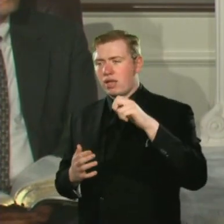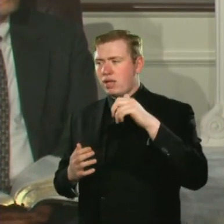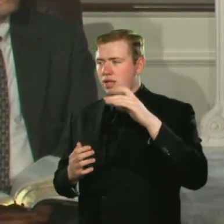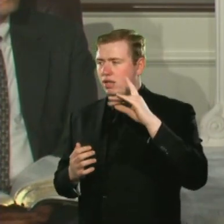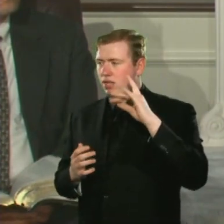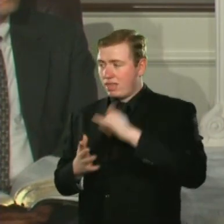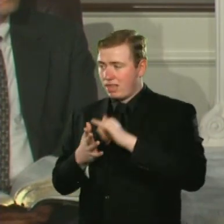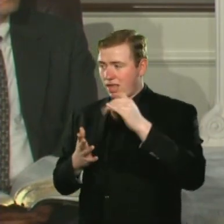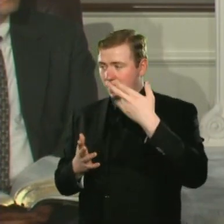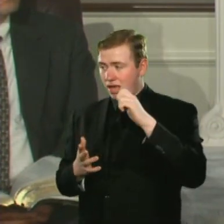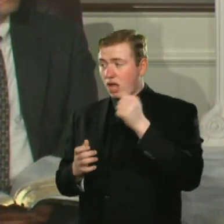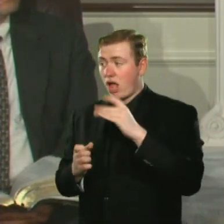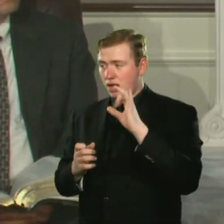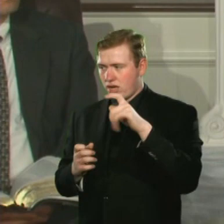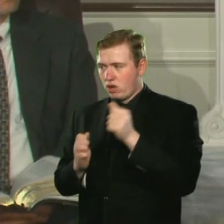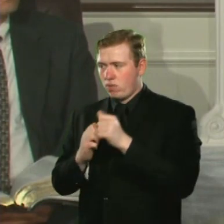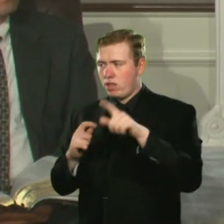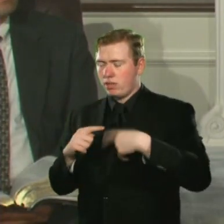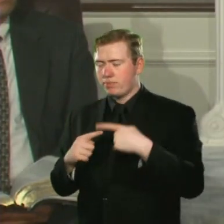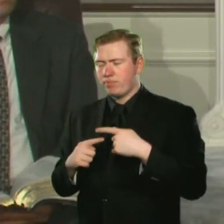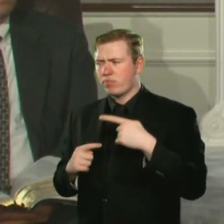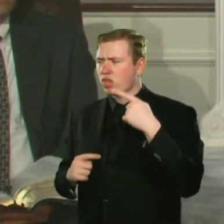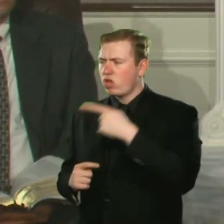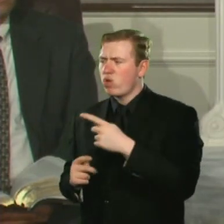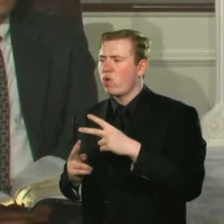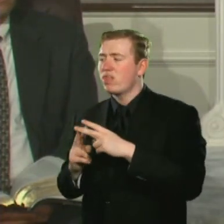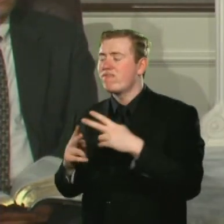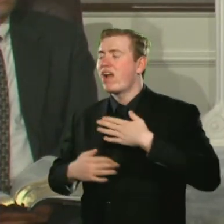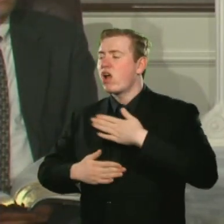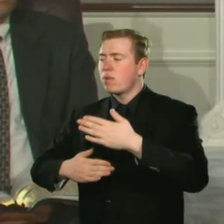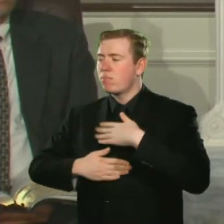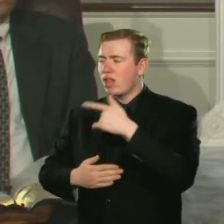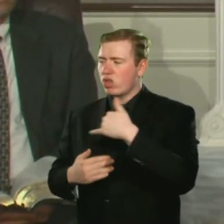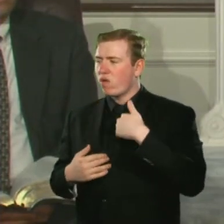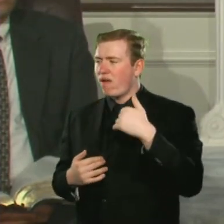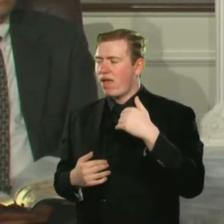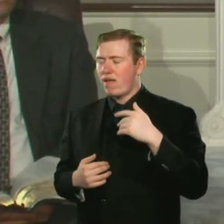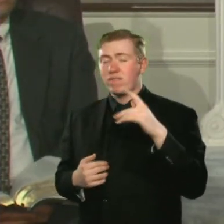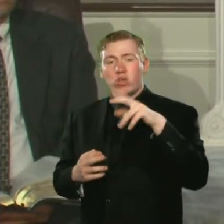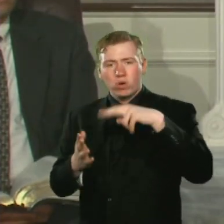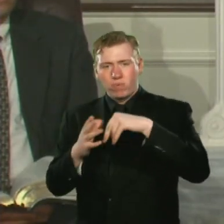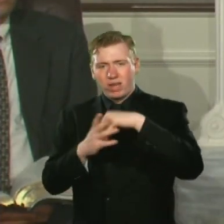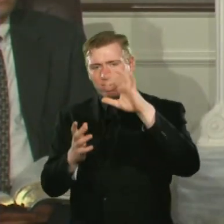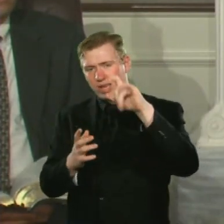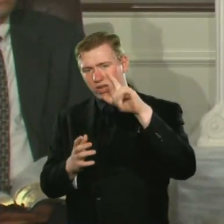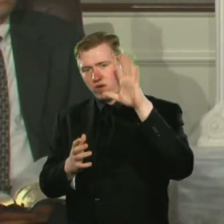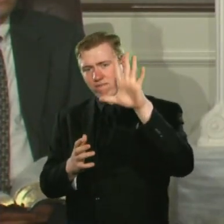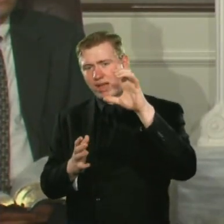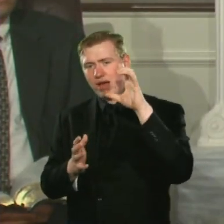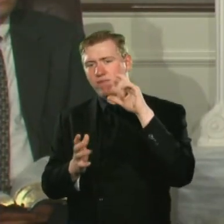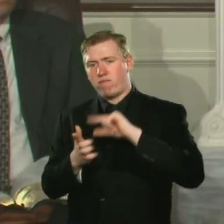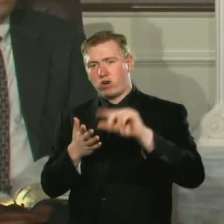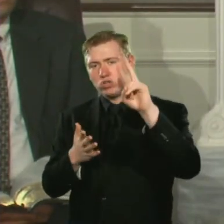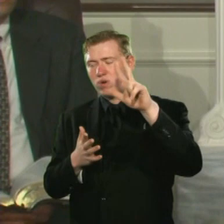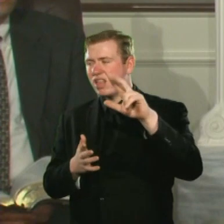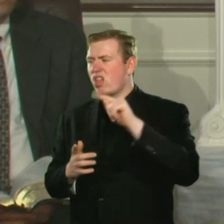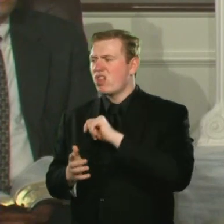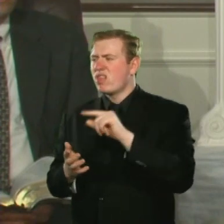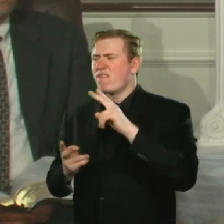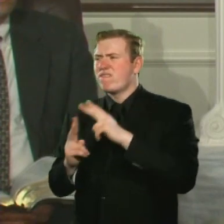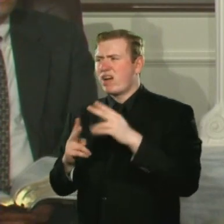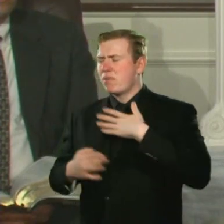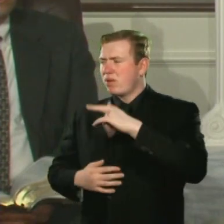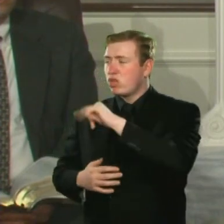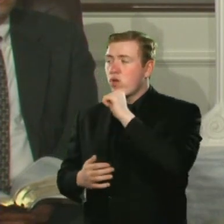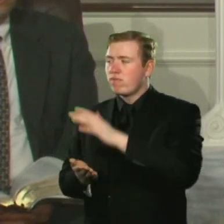with about. He said, you, the very breath you have in your lungs, you can read it in Daniel 5, verse 23. You have not